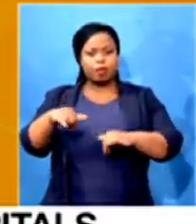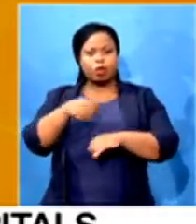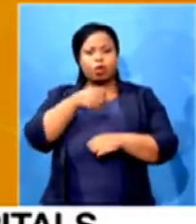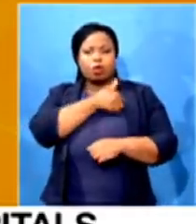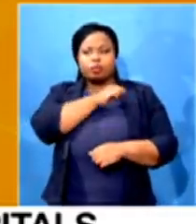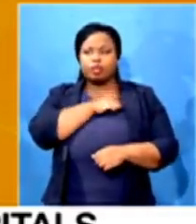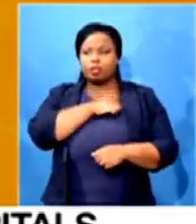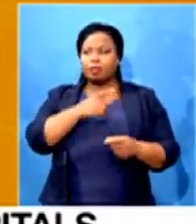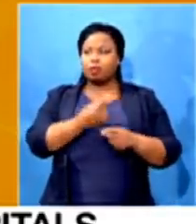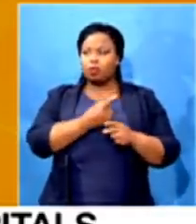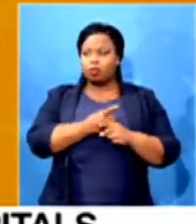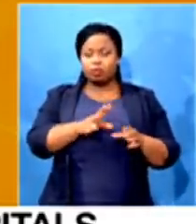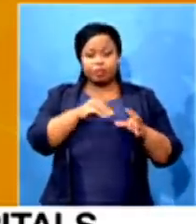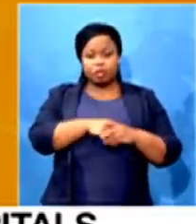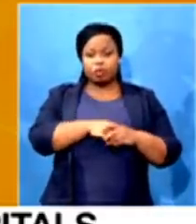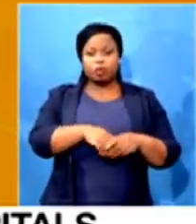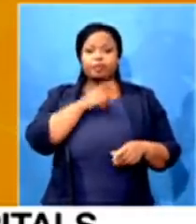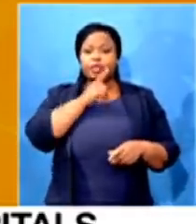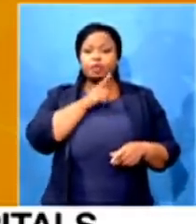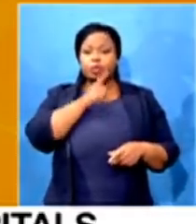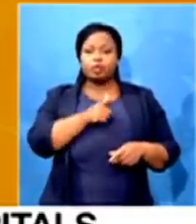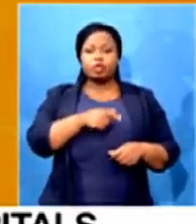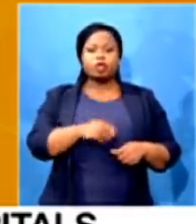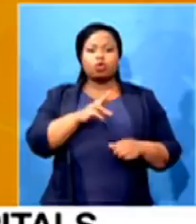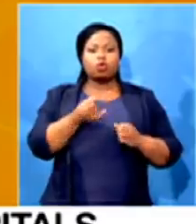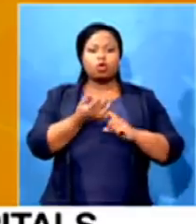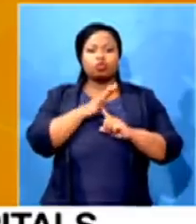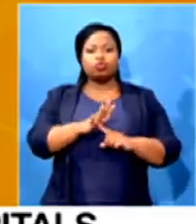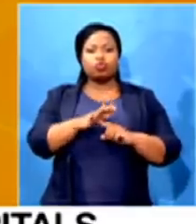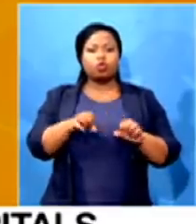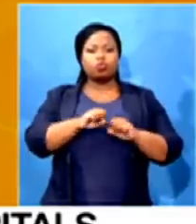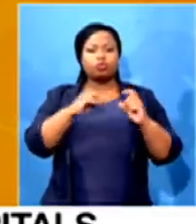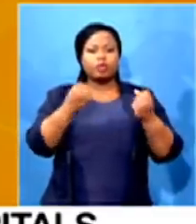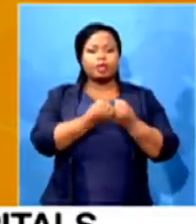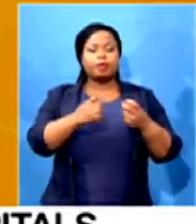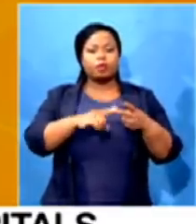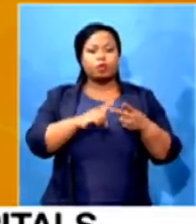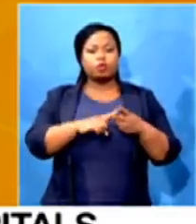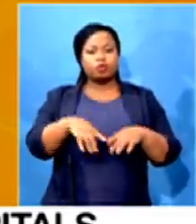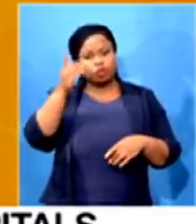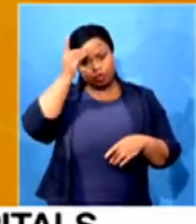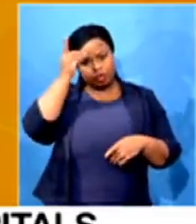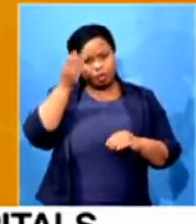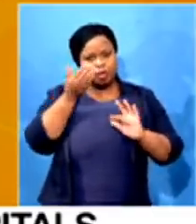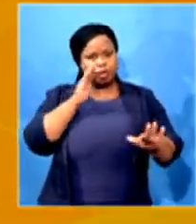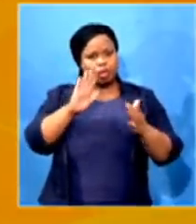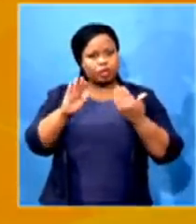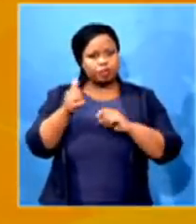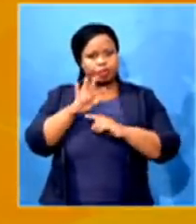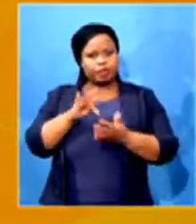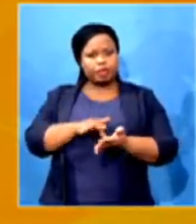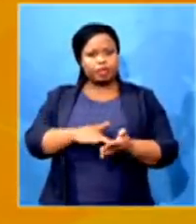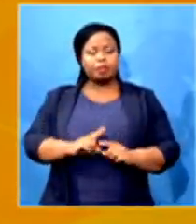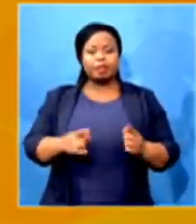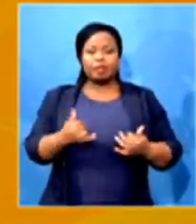several venues, including the Pietermaritzburg Royal Show grounds and the Durban Exhibition Centre. Now, the province says it is also looking